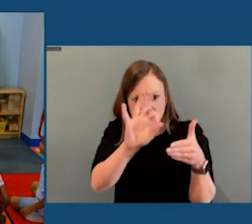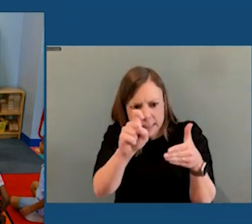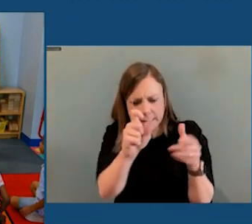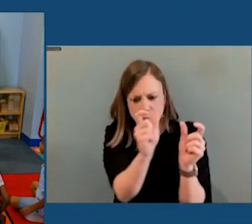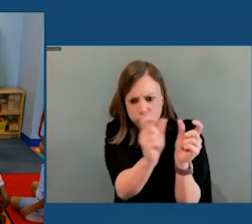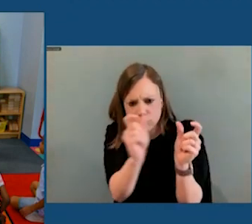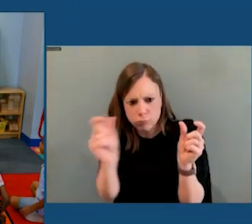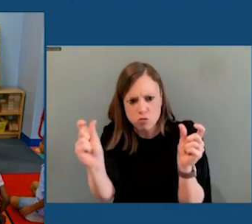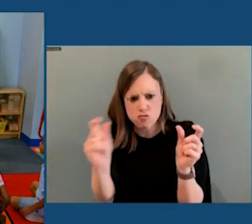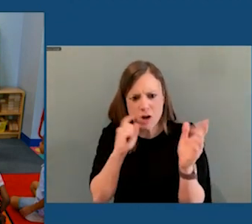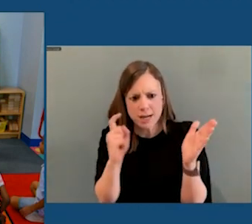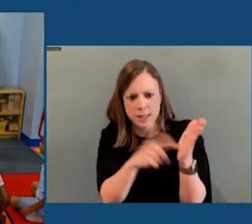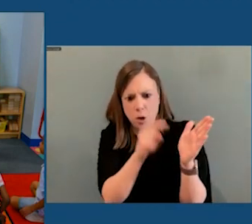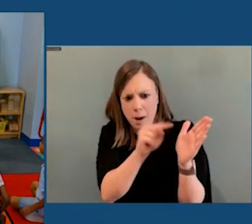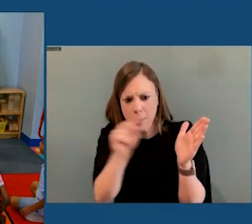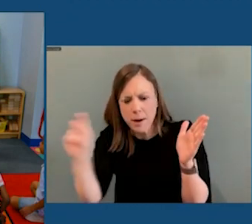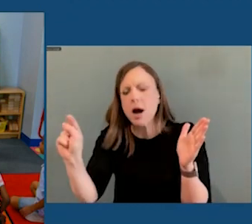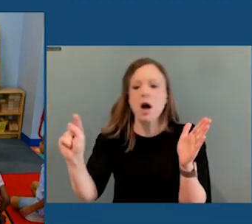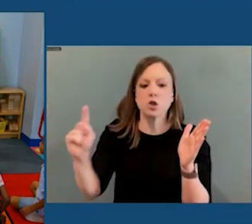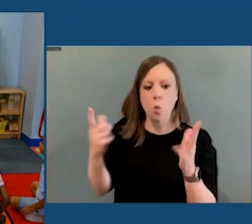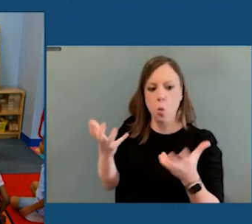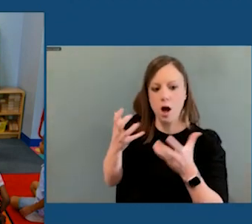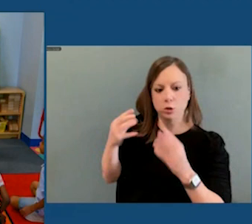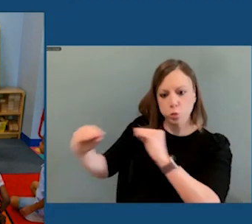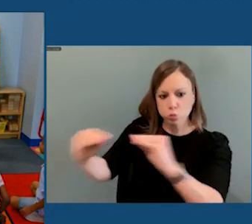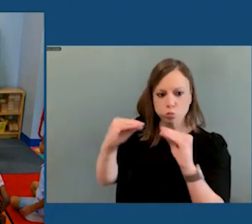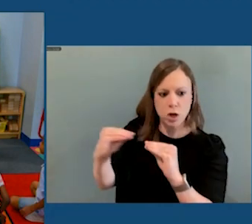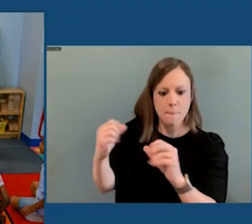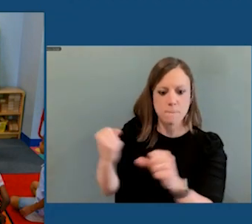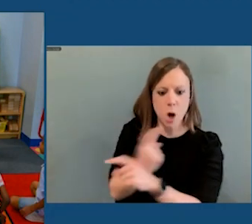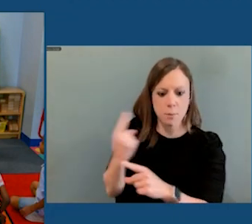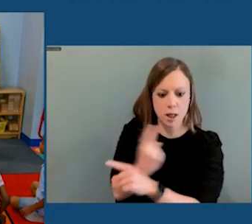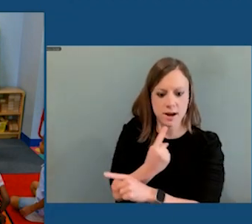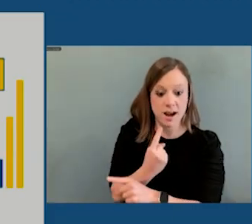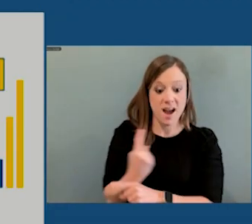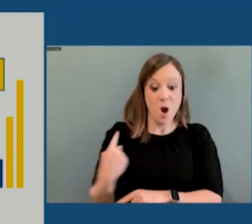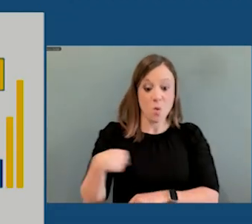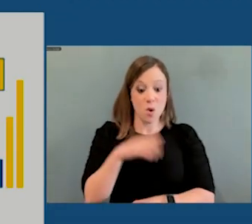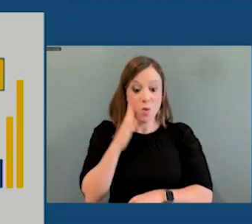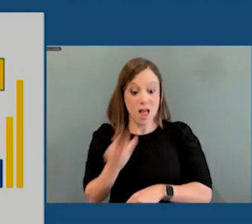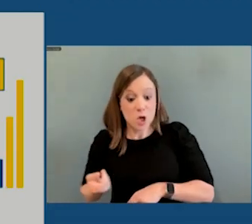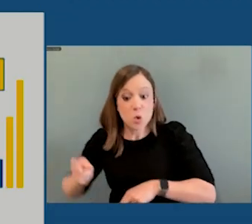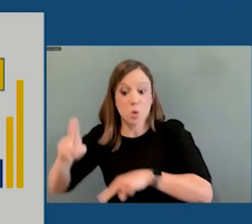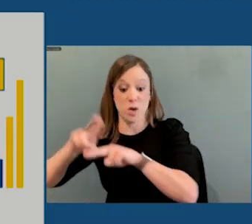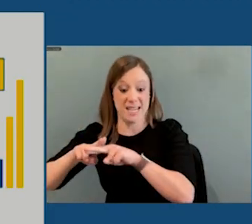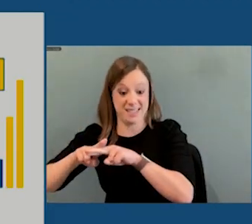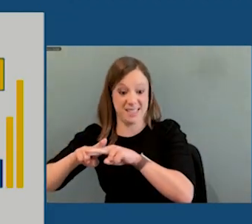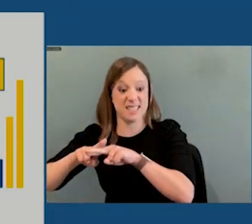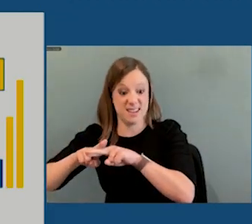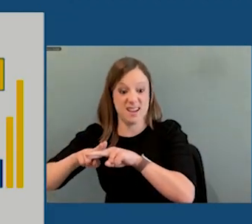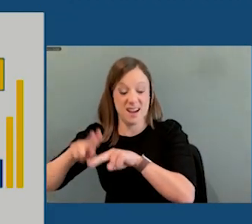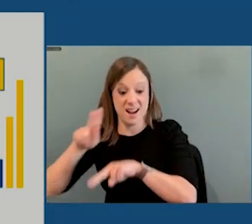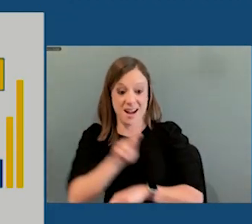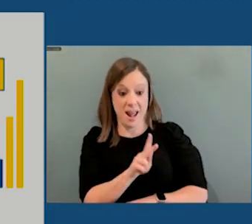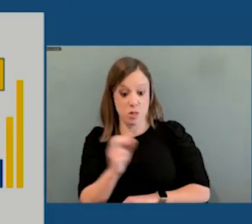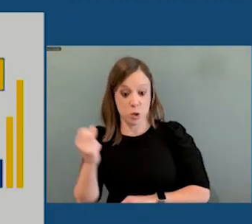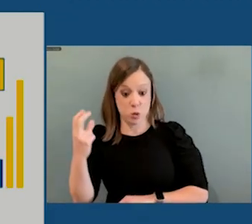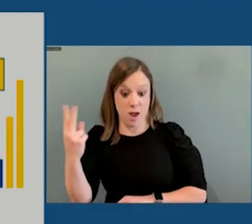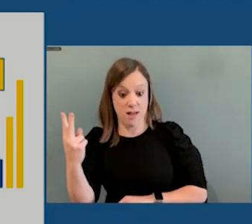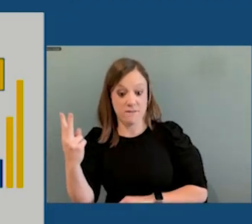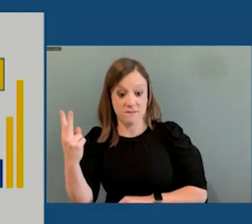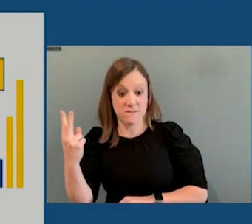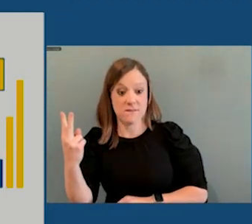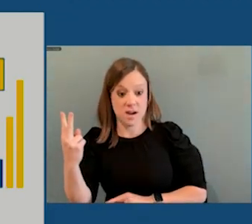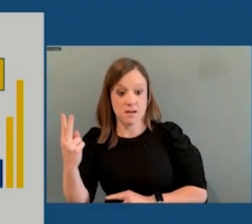K-12 funding, school aid by the largest amount ever, $5 billion increase over 2